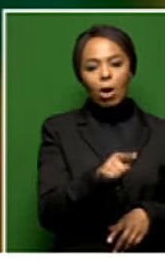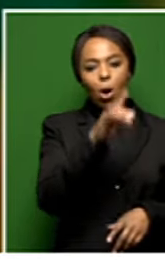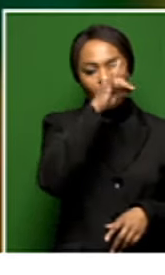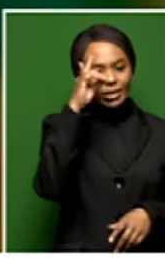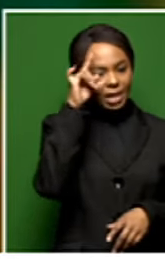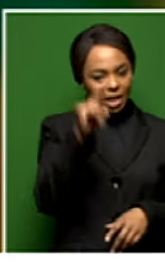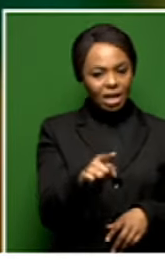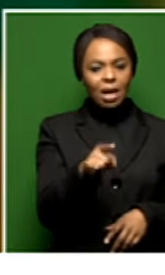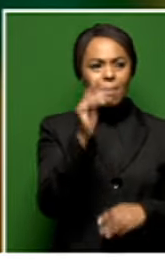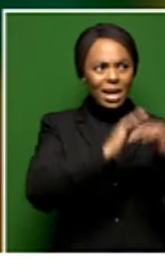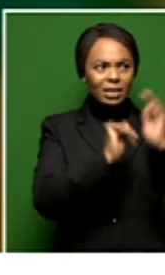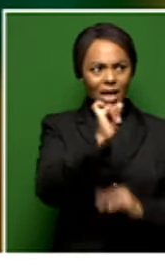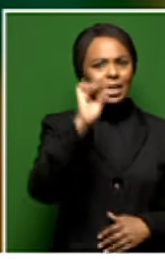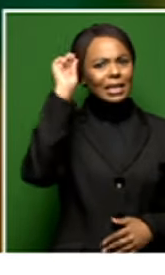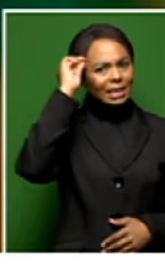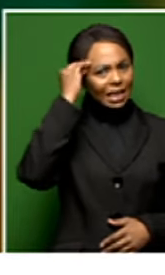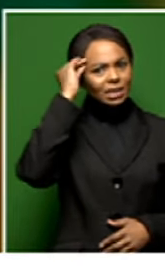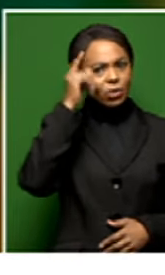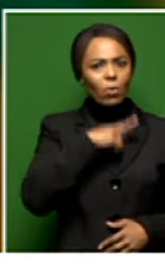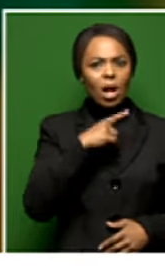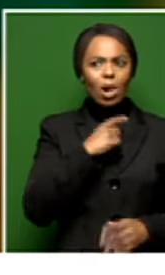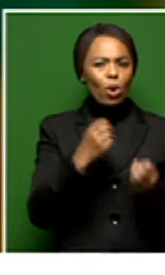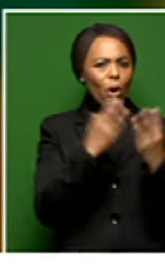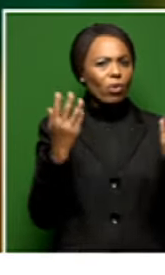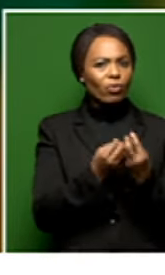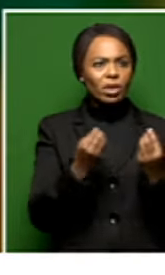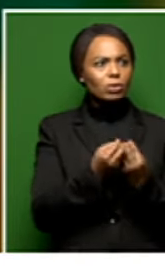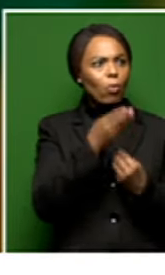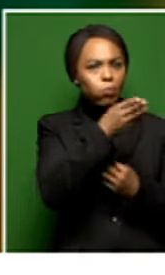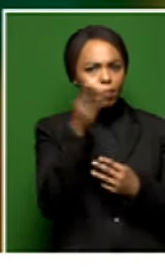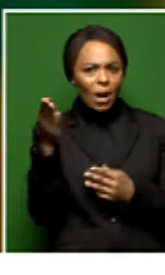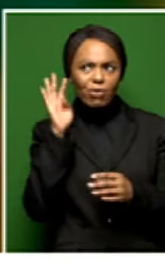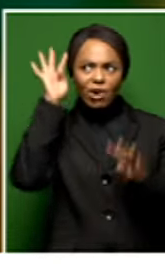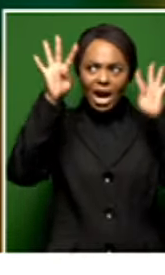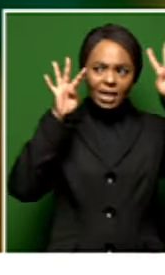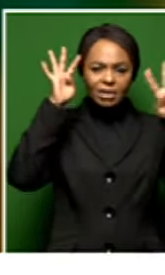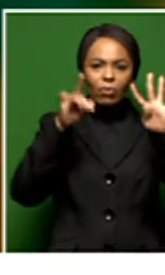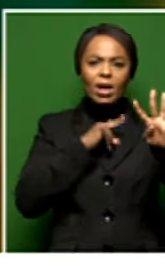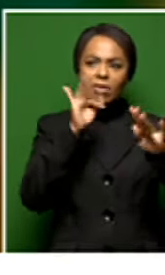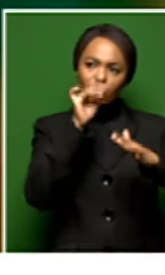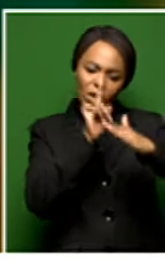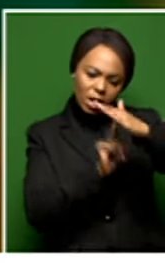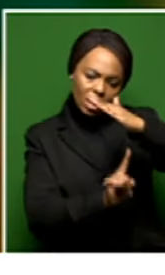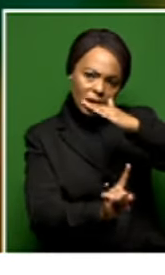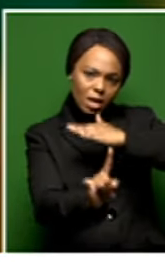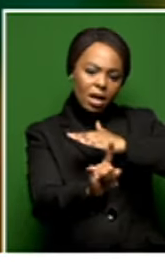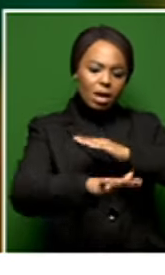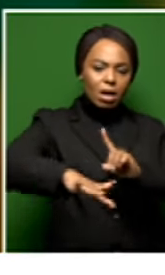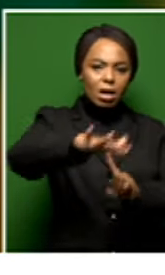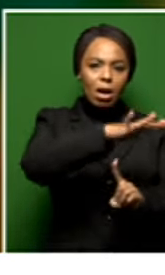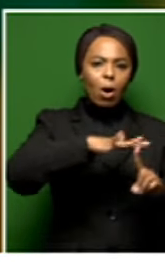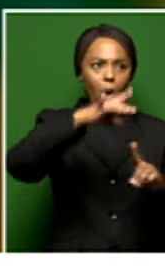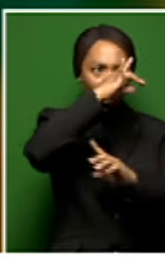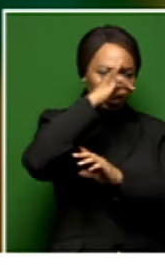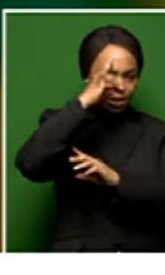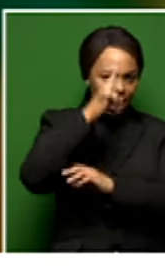quite interesting because it's very much creative. You know, when you go inside the hotel, they have furniture by